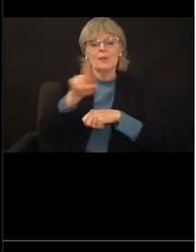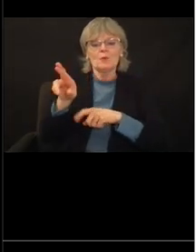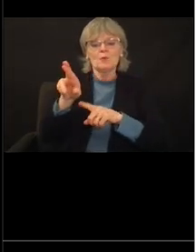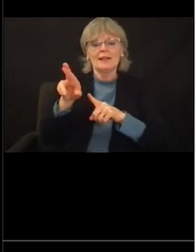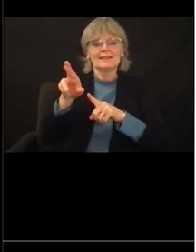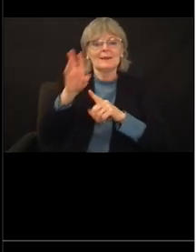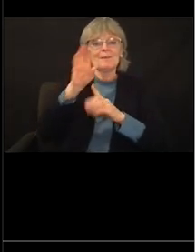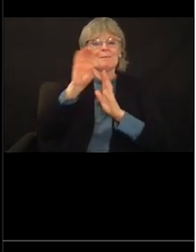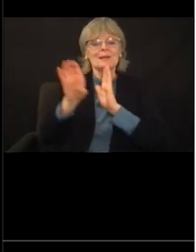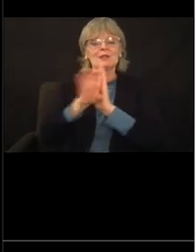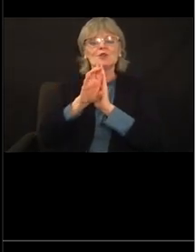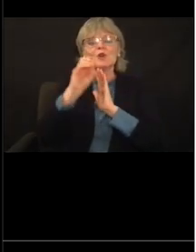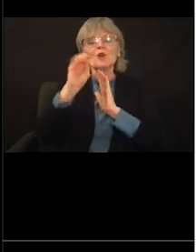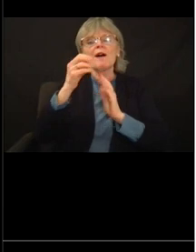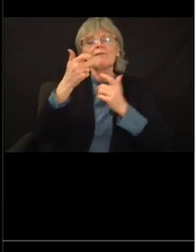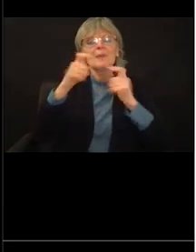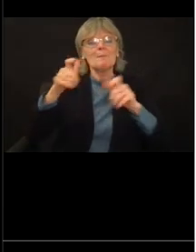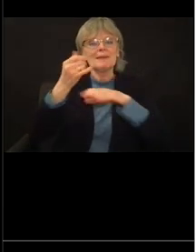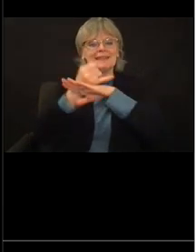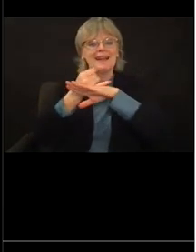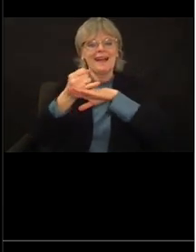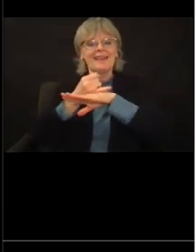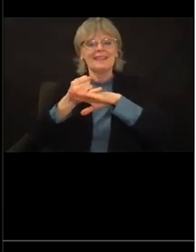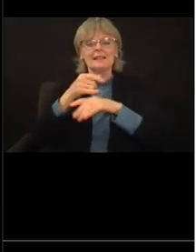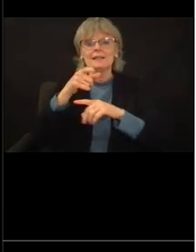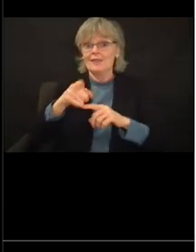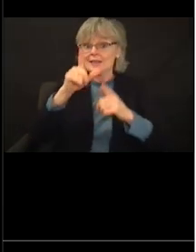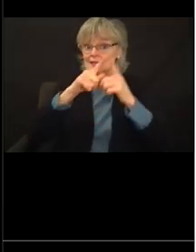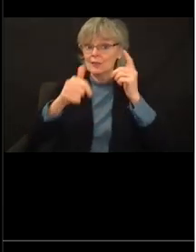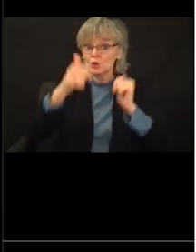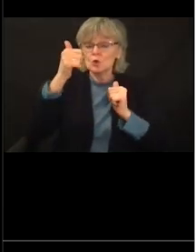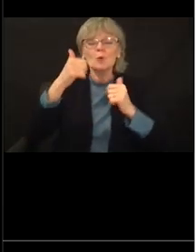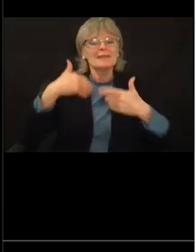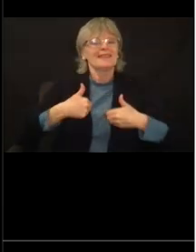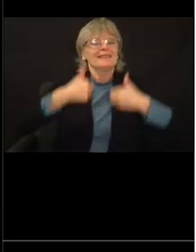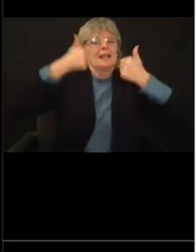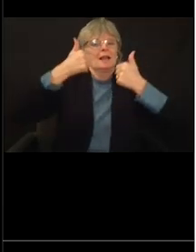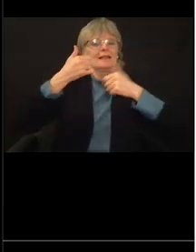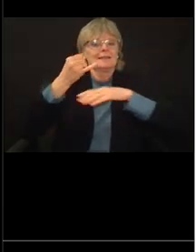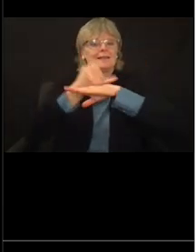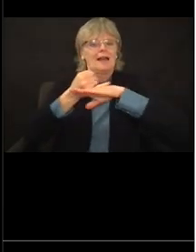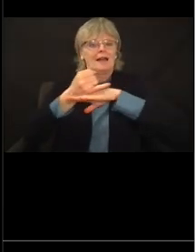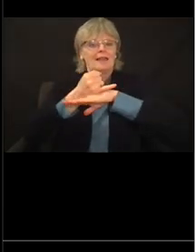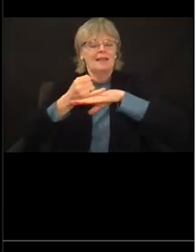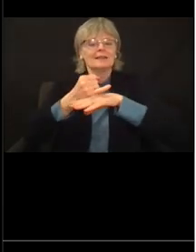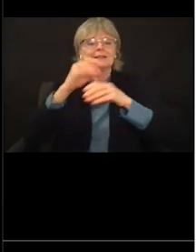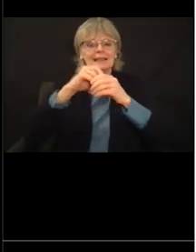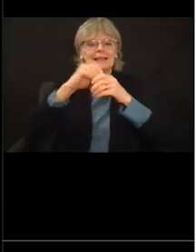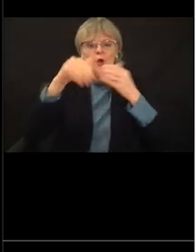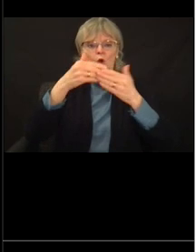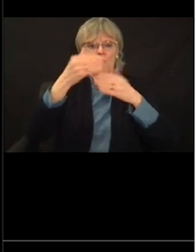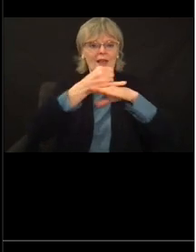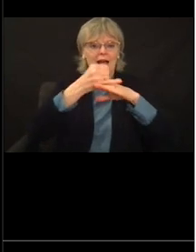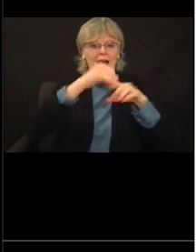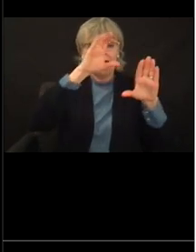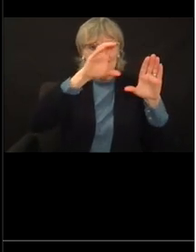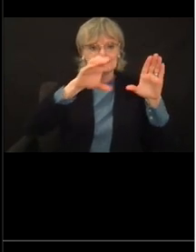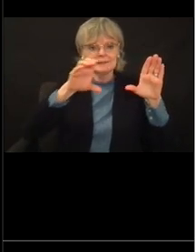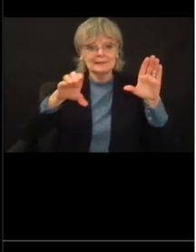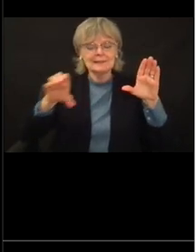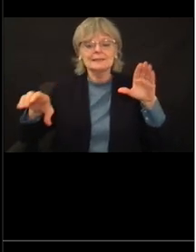you the landscape. So it's the newest island, or the youngest island in the archipelago. And as you can see, it's